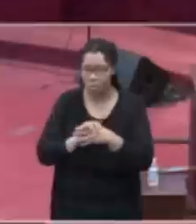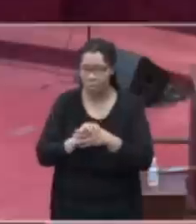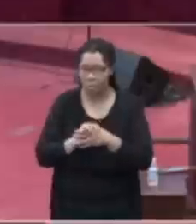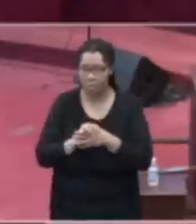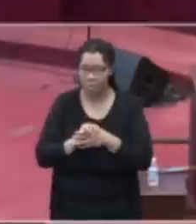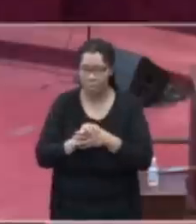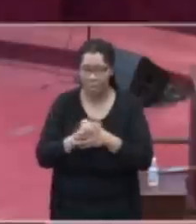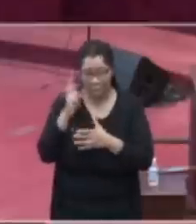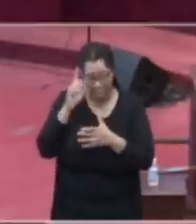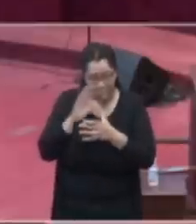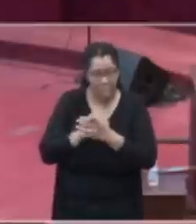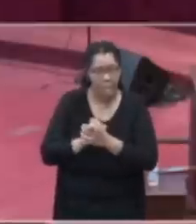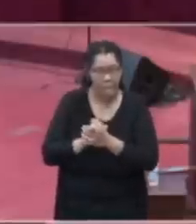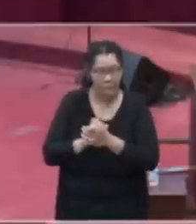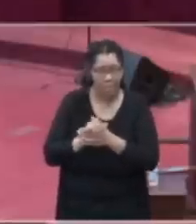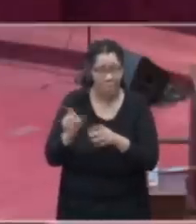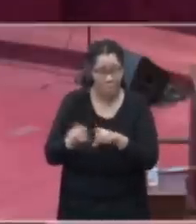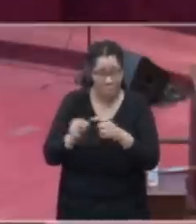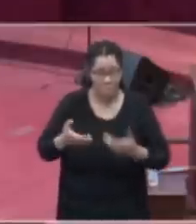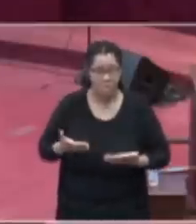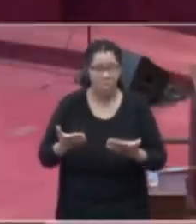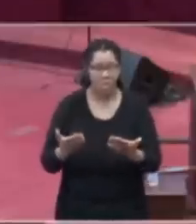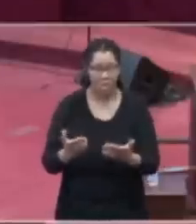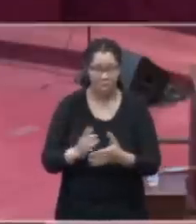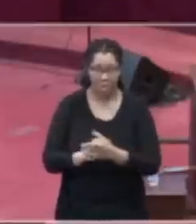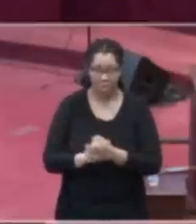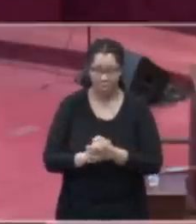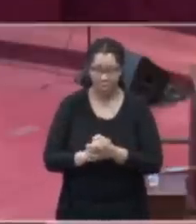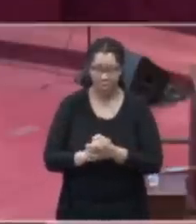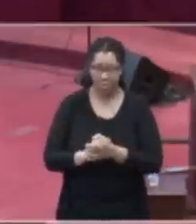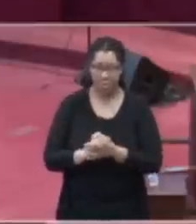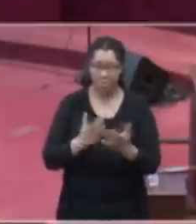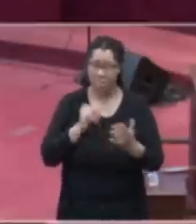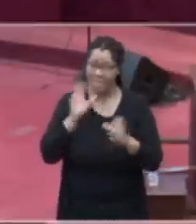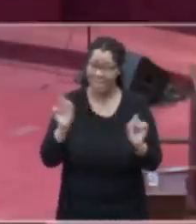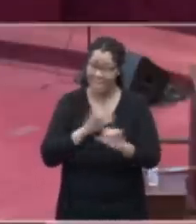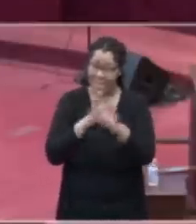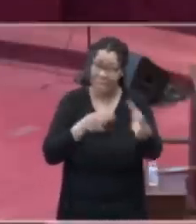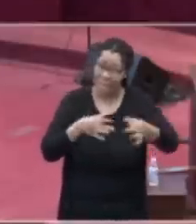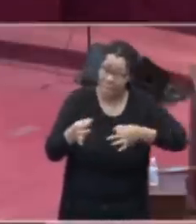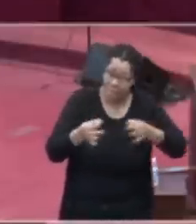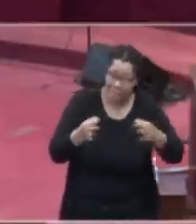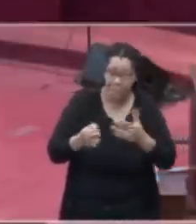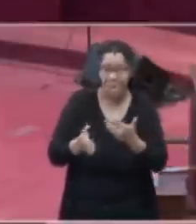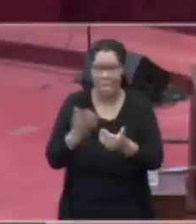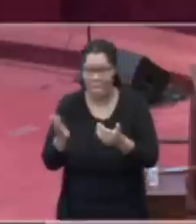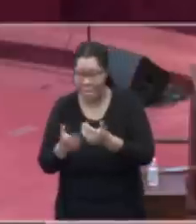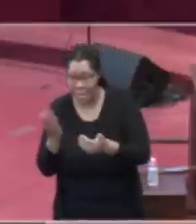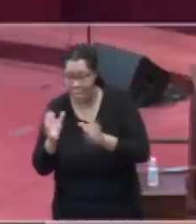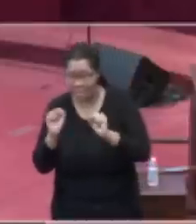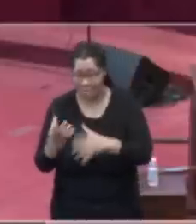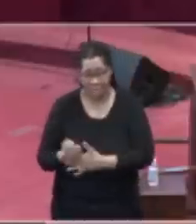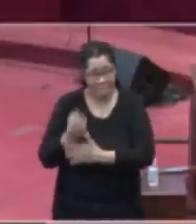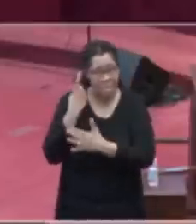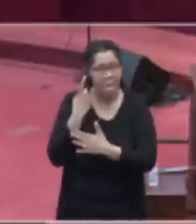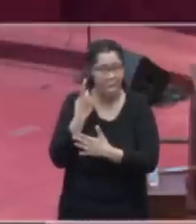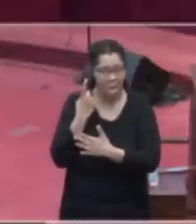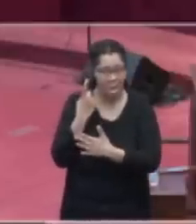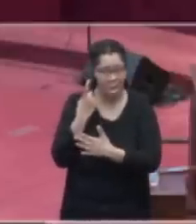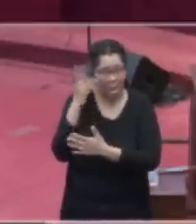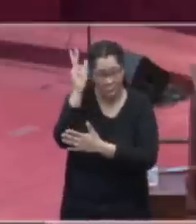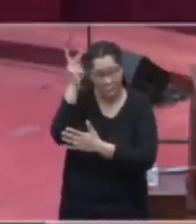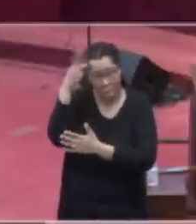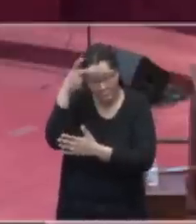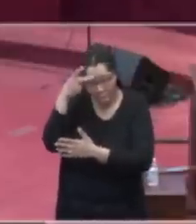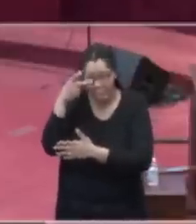he believes. And he also suggests that while it may not have been as clearly stated or as easily understood, it's what Paul